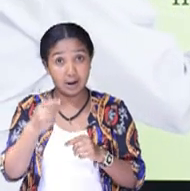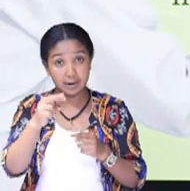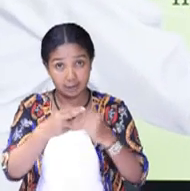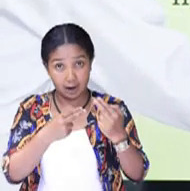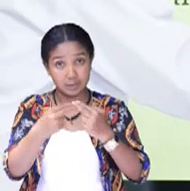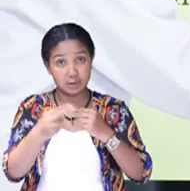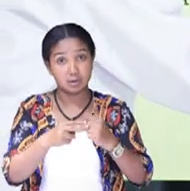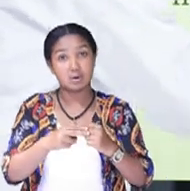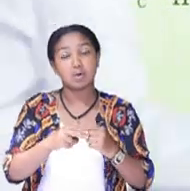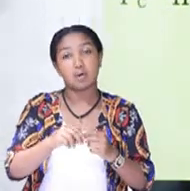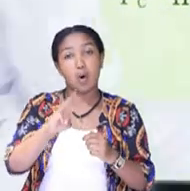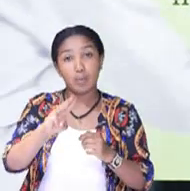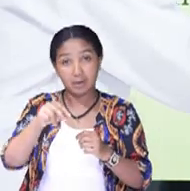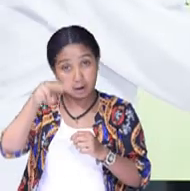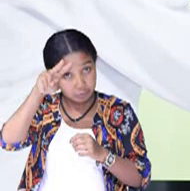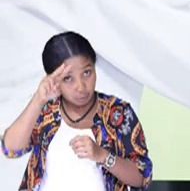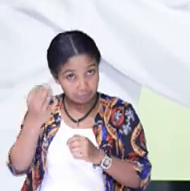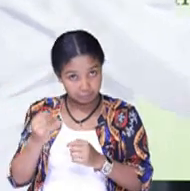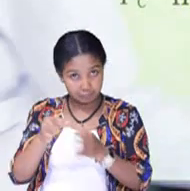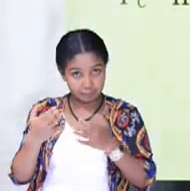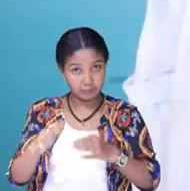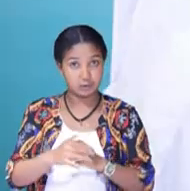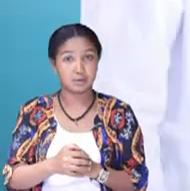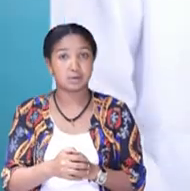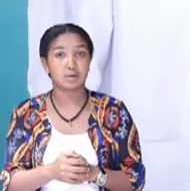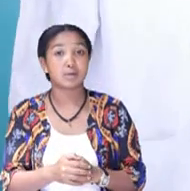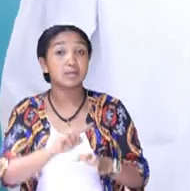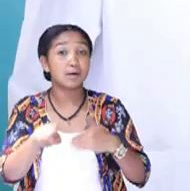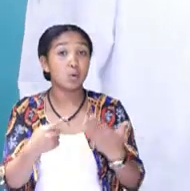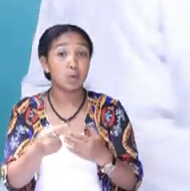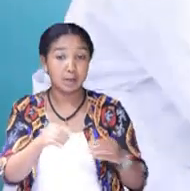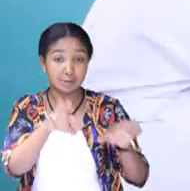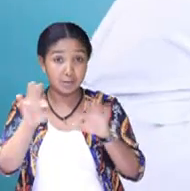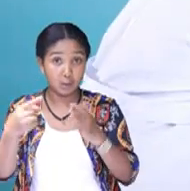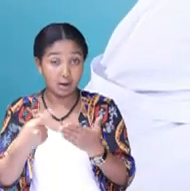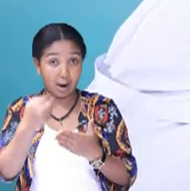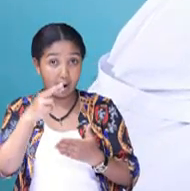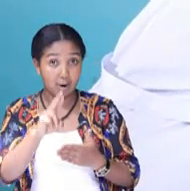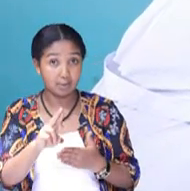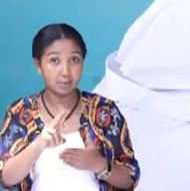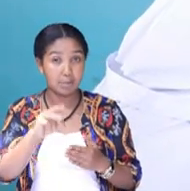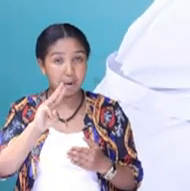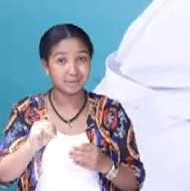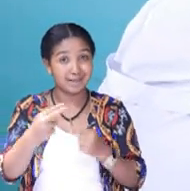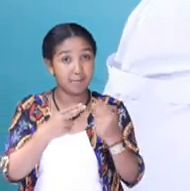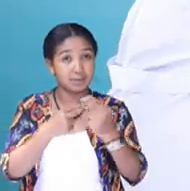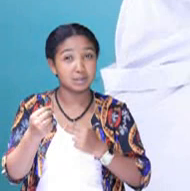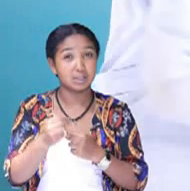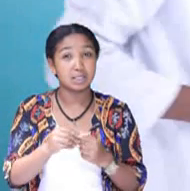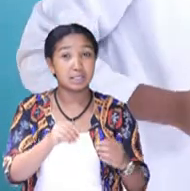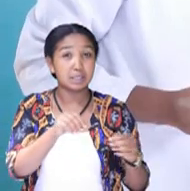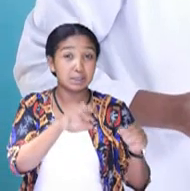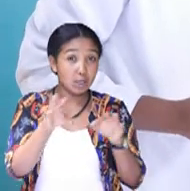r times omega squared. Previously, we have defined it like this. Therefore, we can substitute as mass times,